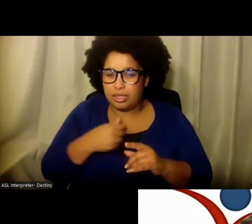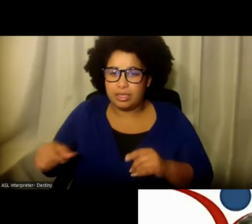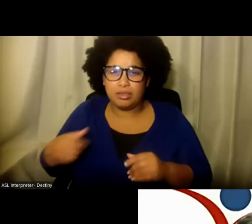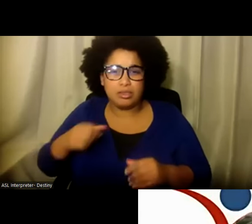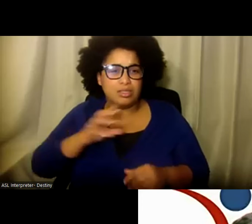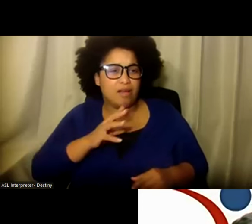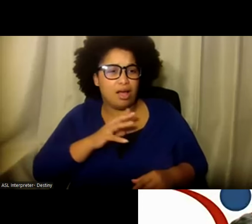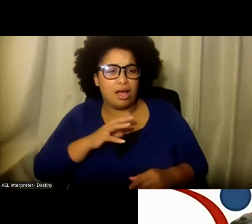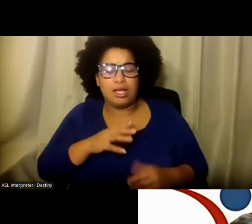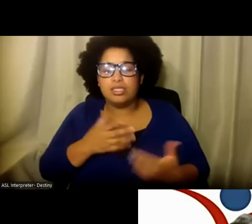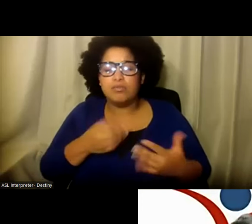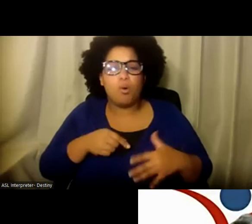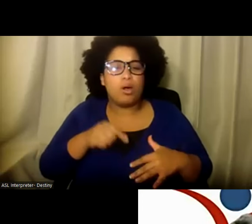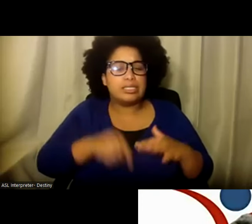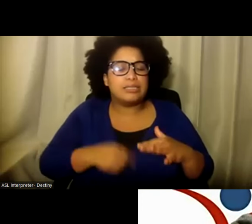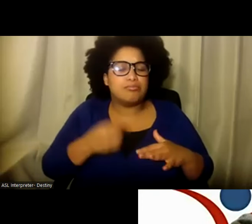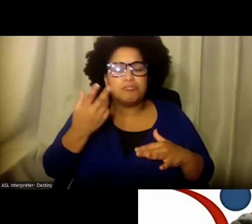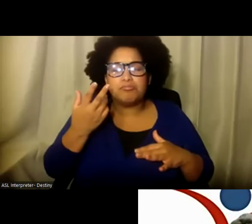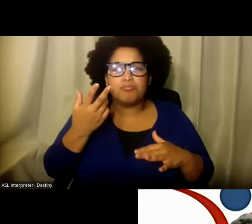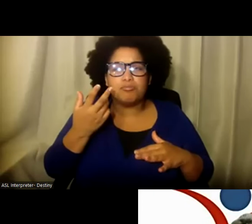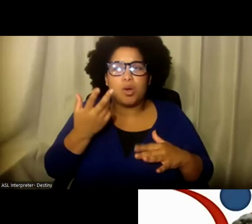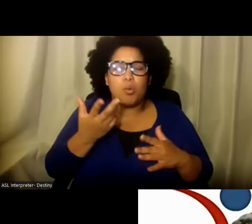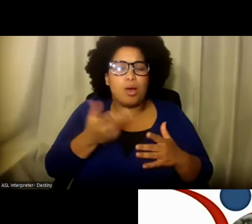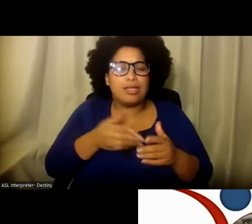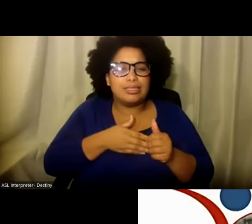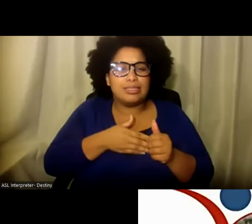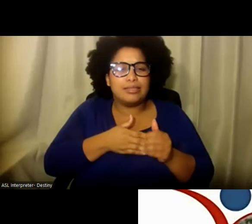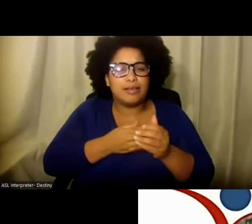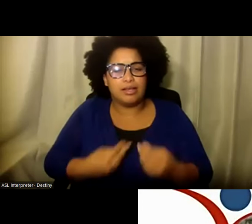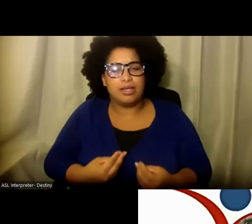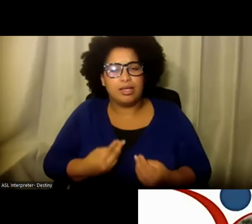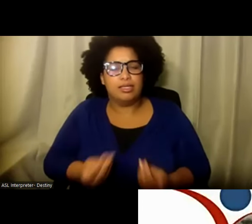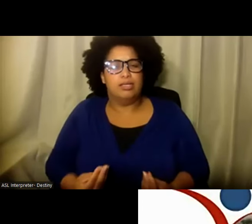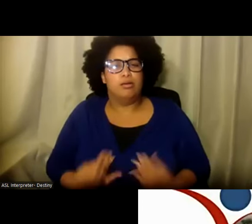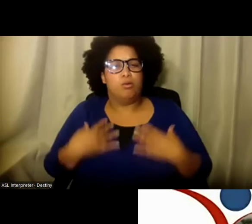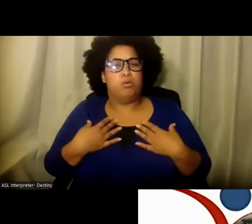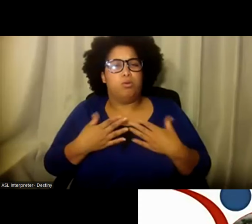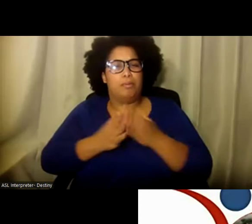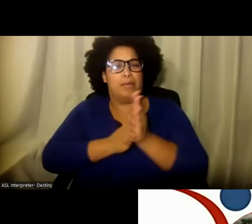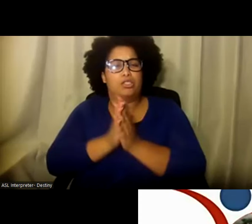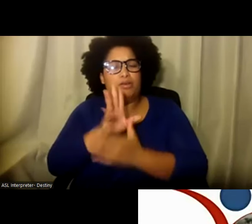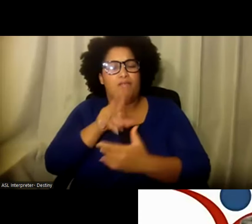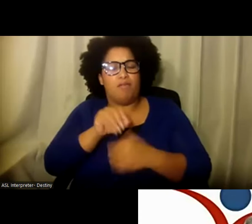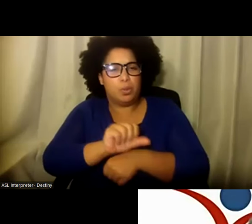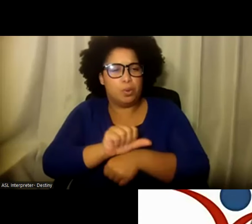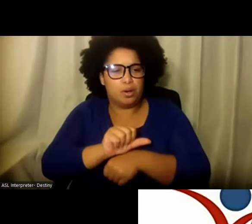okay. Just kind of the deep down, like what's kind of fueled your passion in the work that you do?